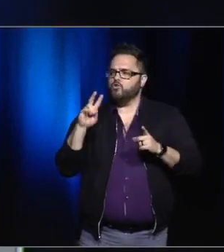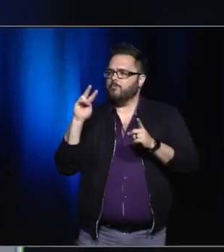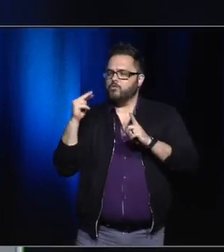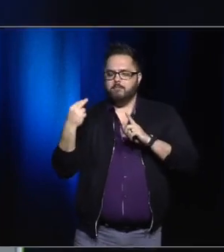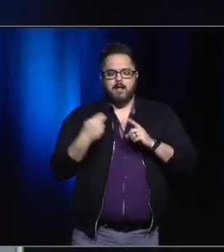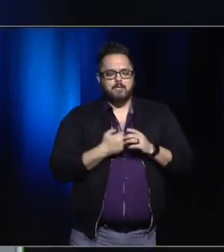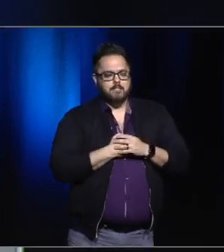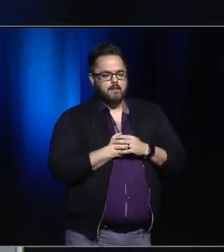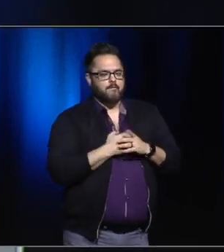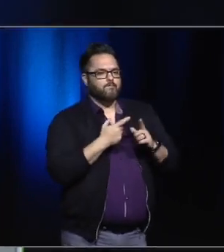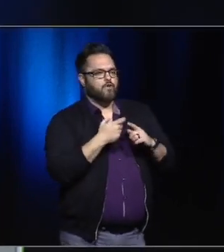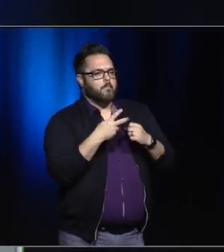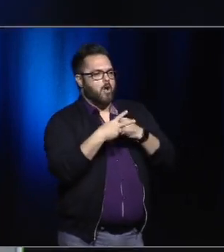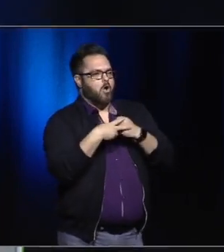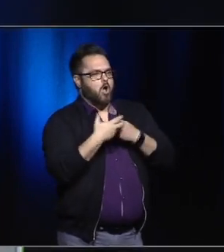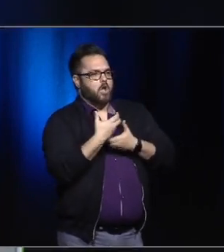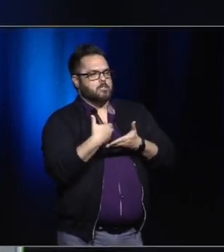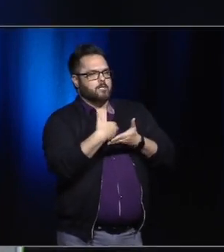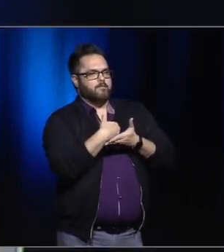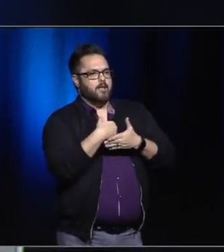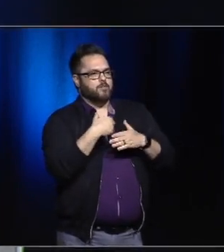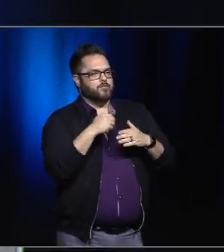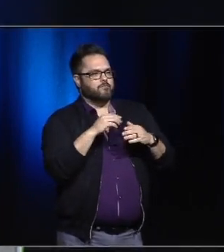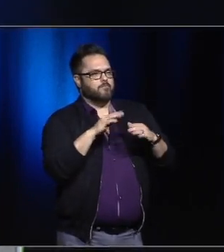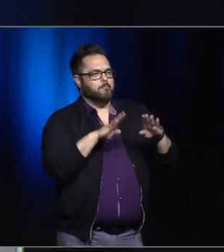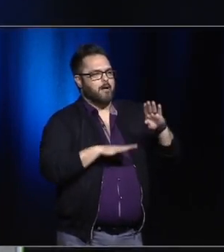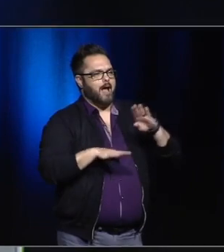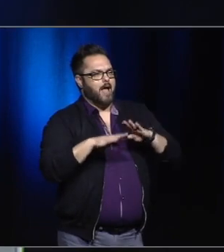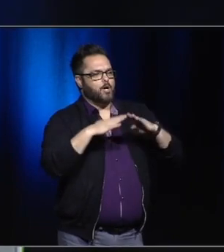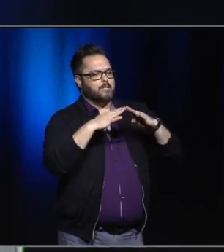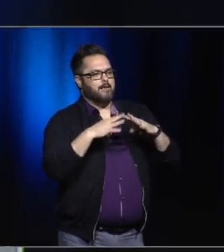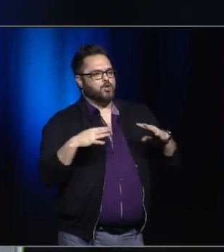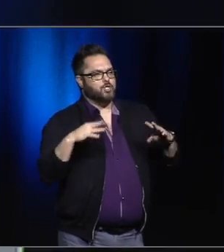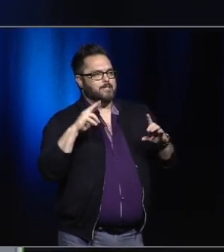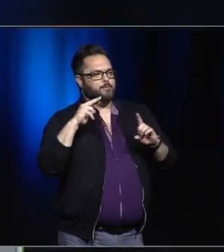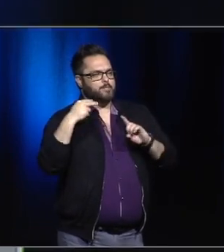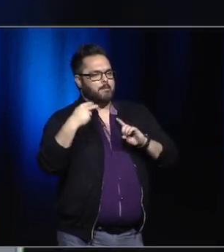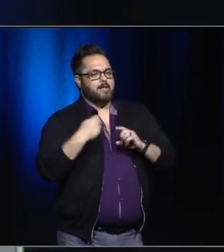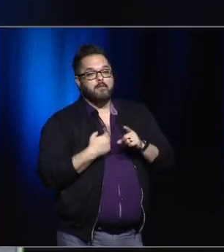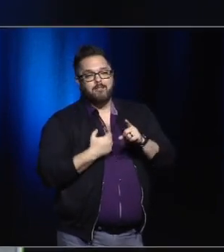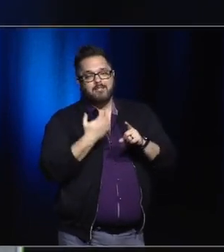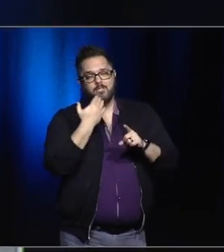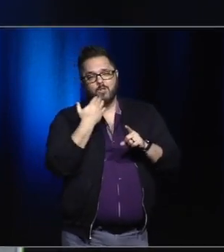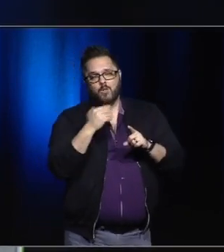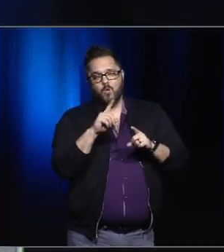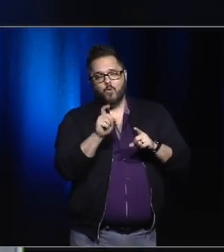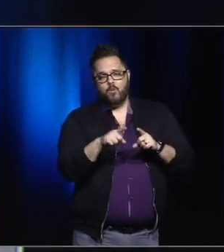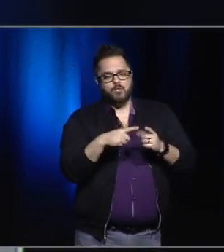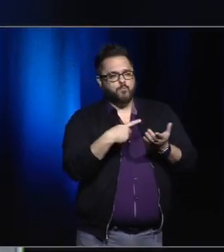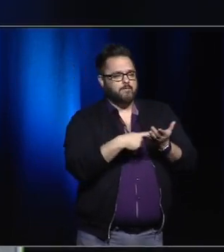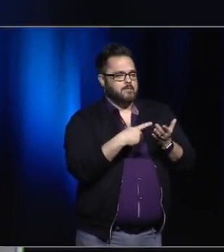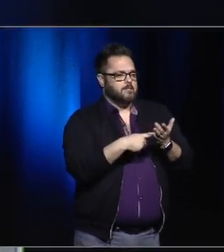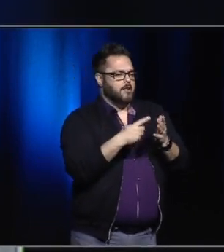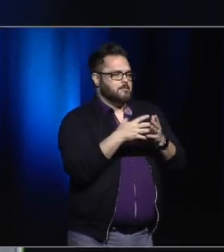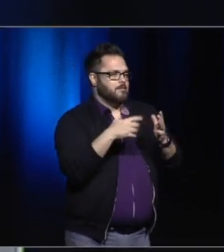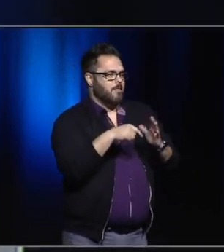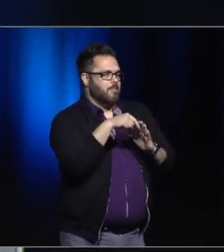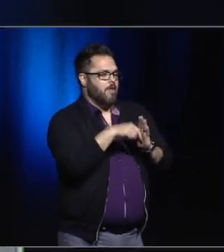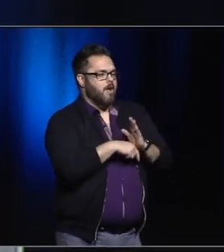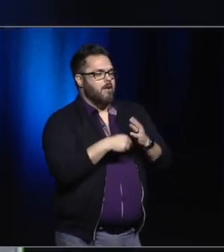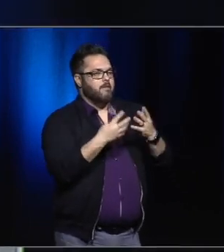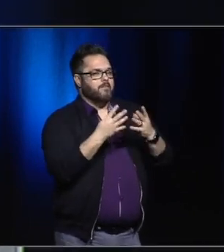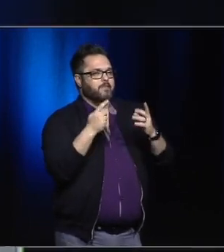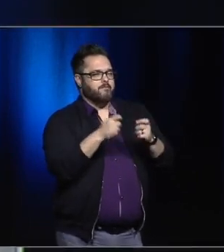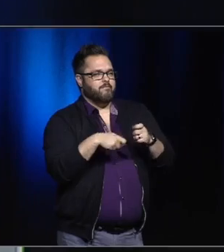on that from like a conservation of biodiversity perspective? Yeah, it's a really good question. We've had this discussion a lot. The fishing